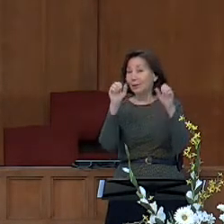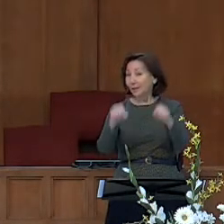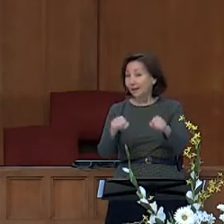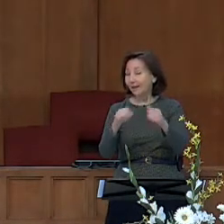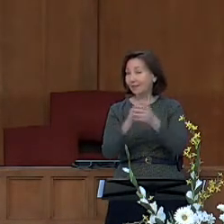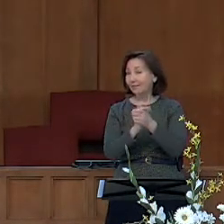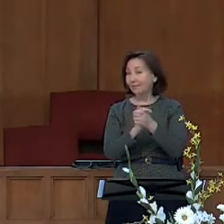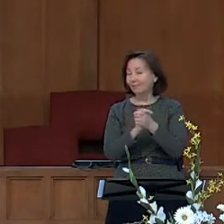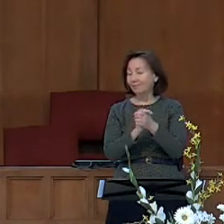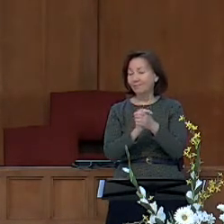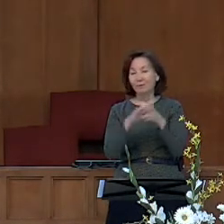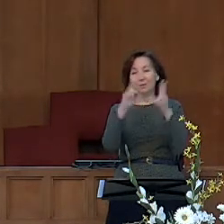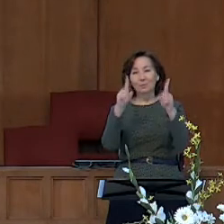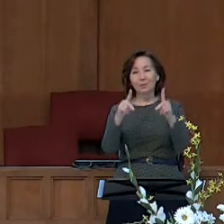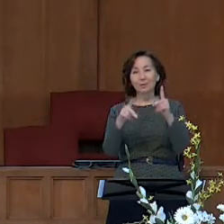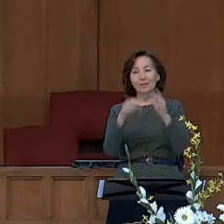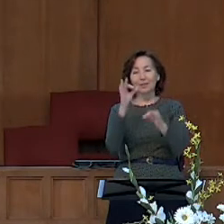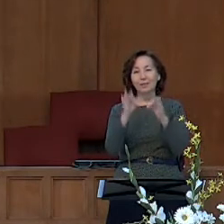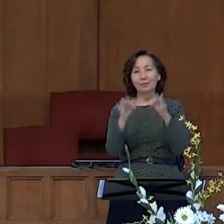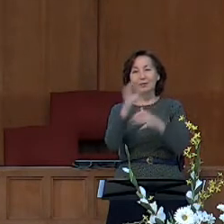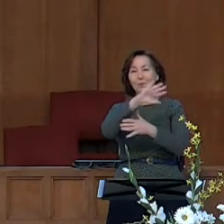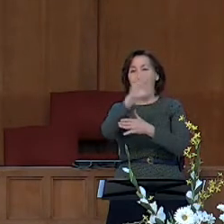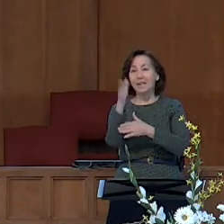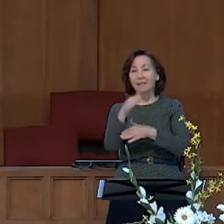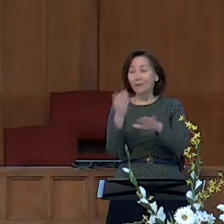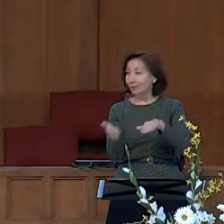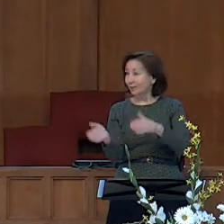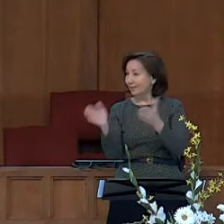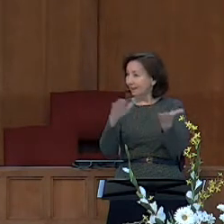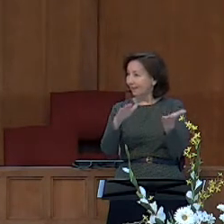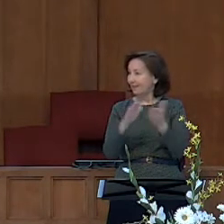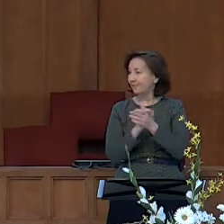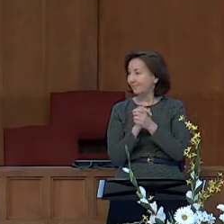to someone if you never die?